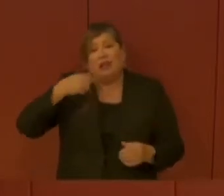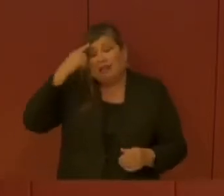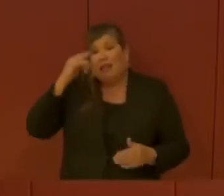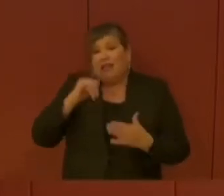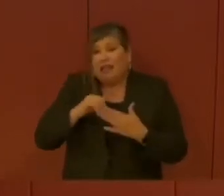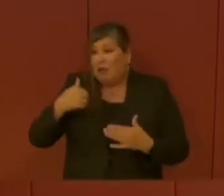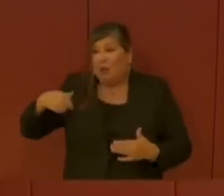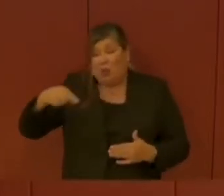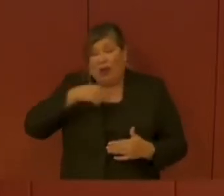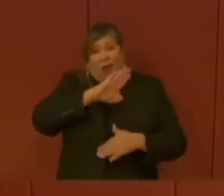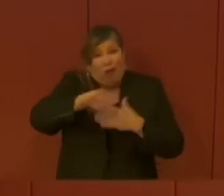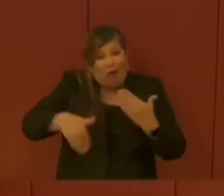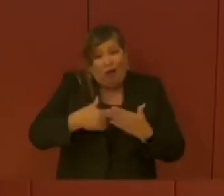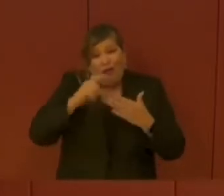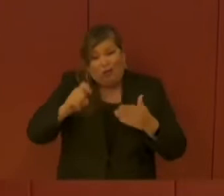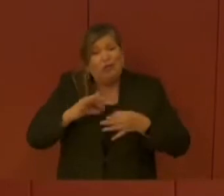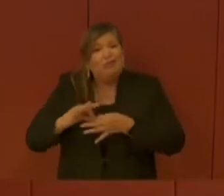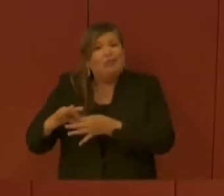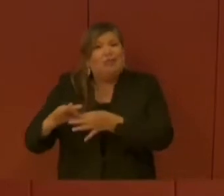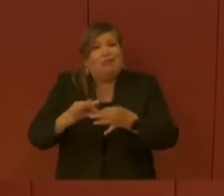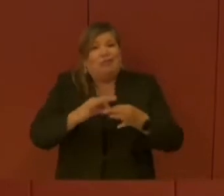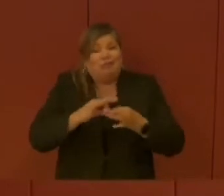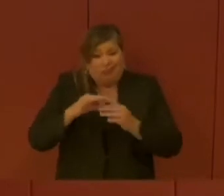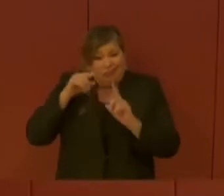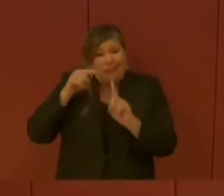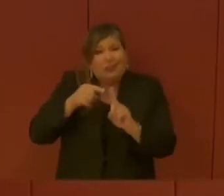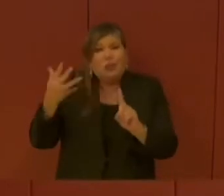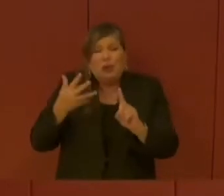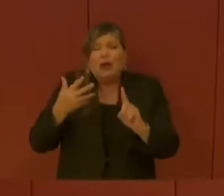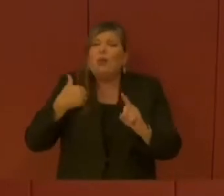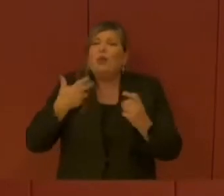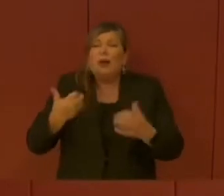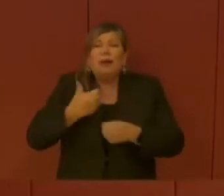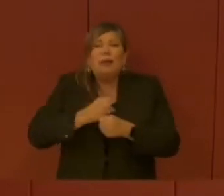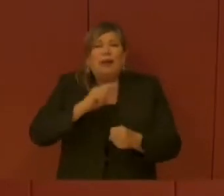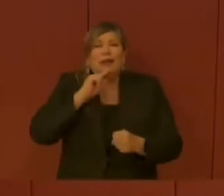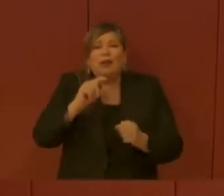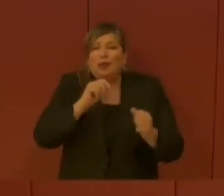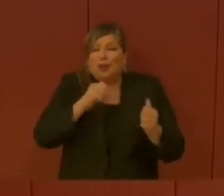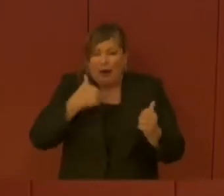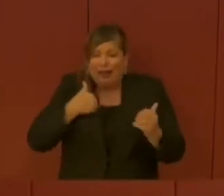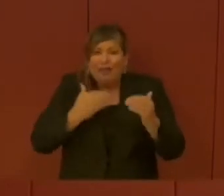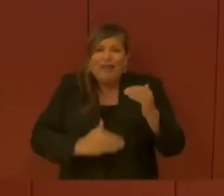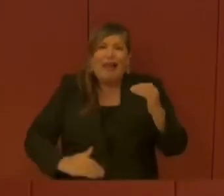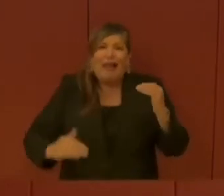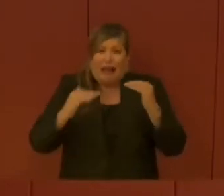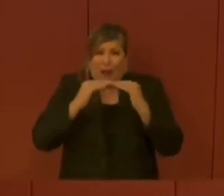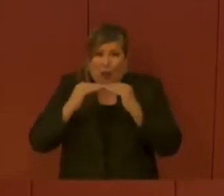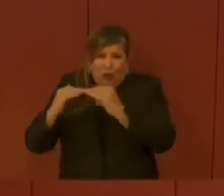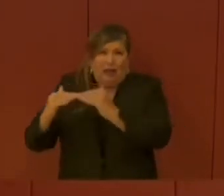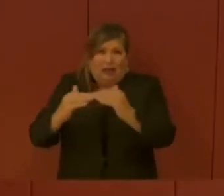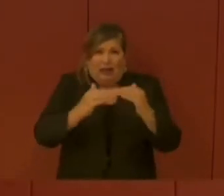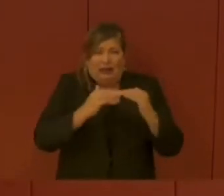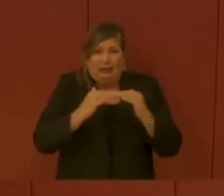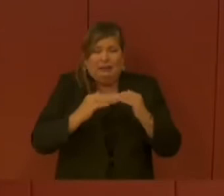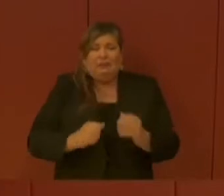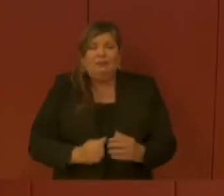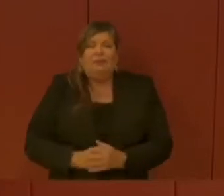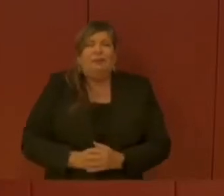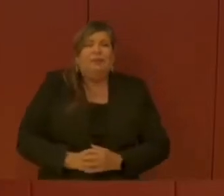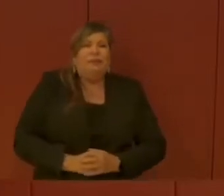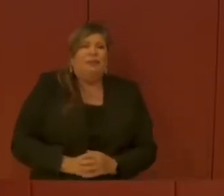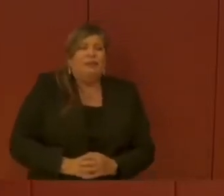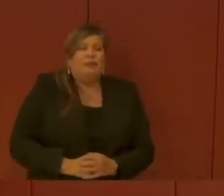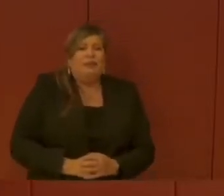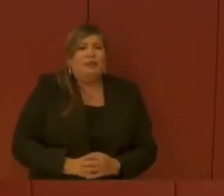unite all of us in California, and that's the cause of equity. So that's what we're announcing today. Why is that important? Well, let me